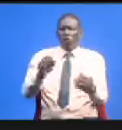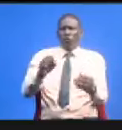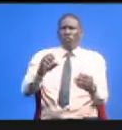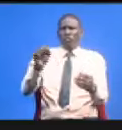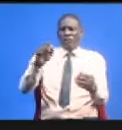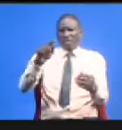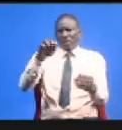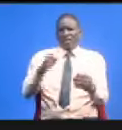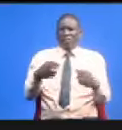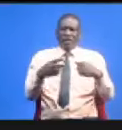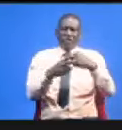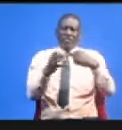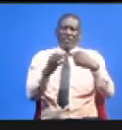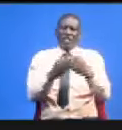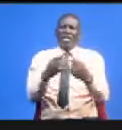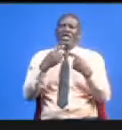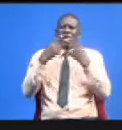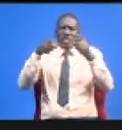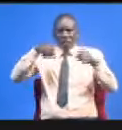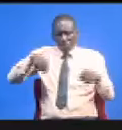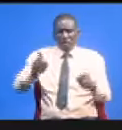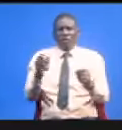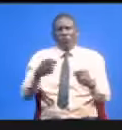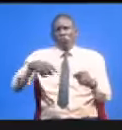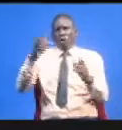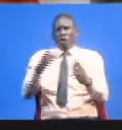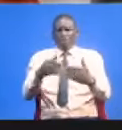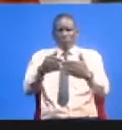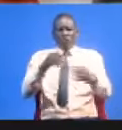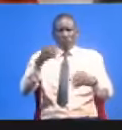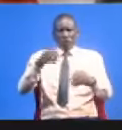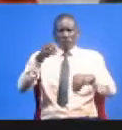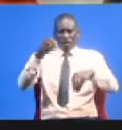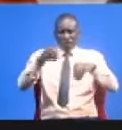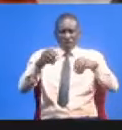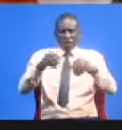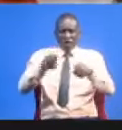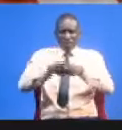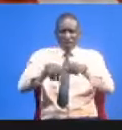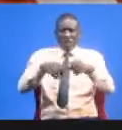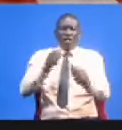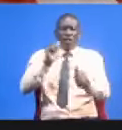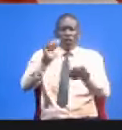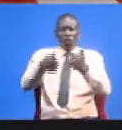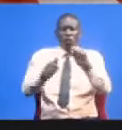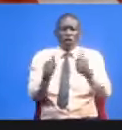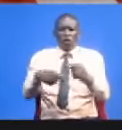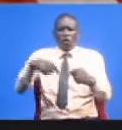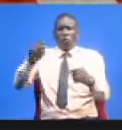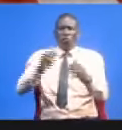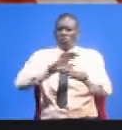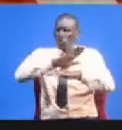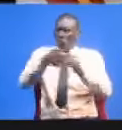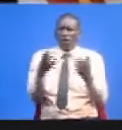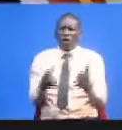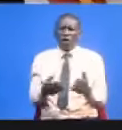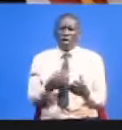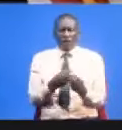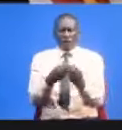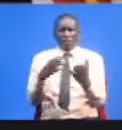the 78-year-old declared himself winner early into the race in a battle that he won against all odds,